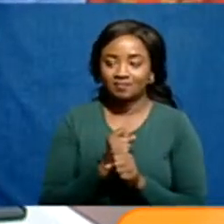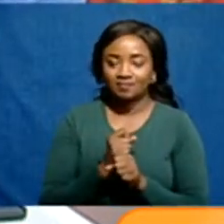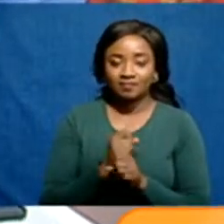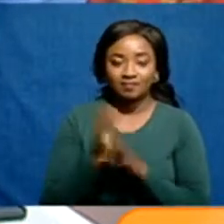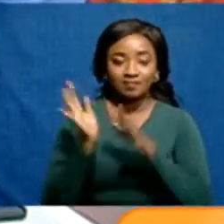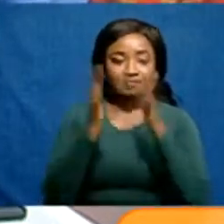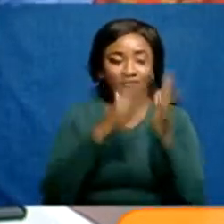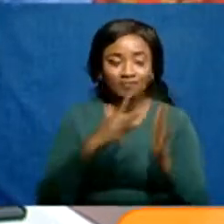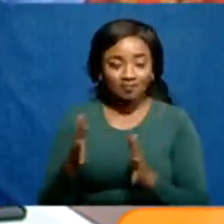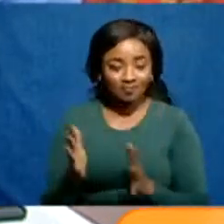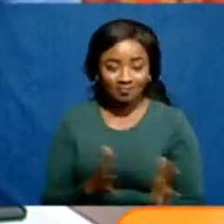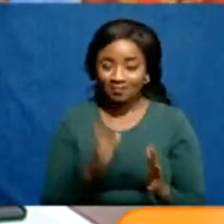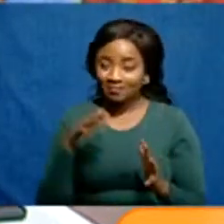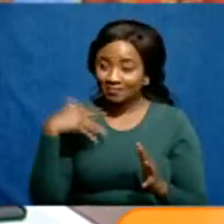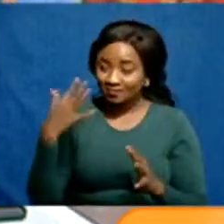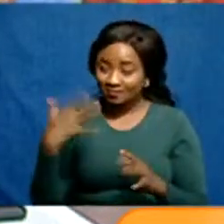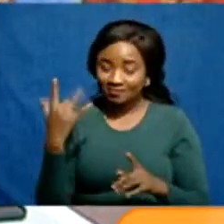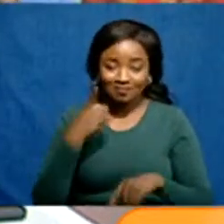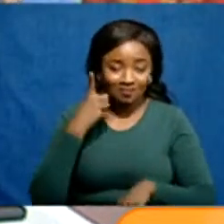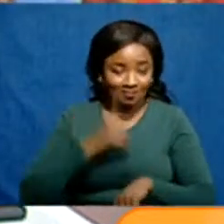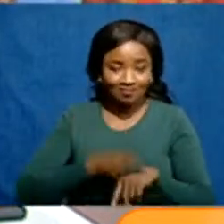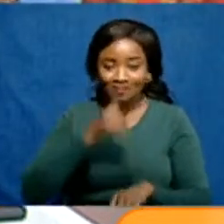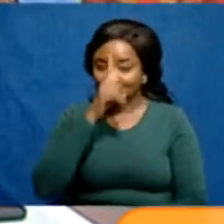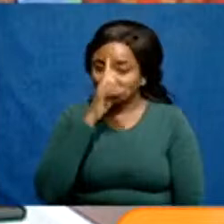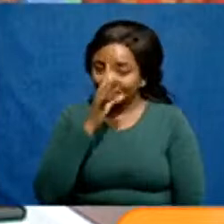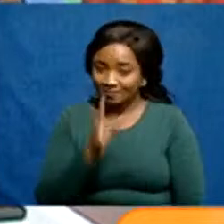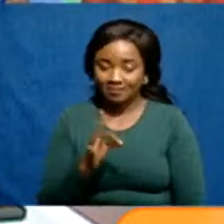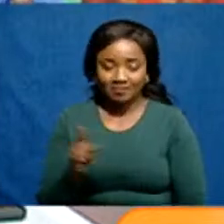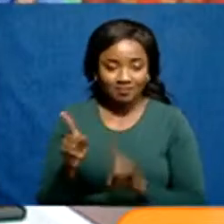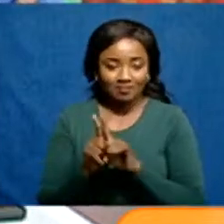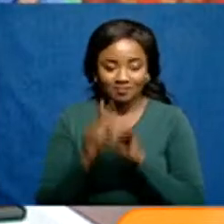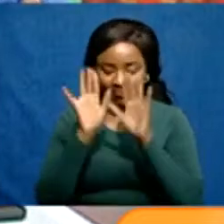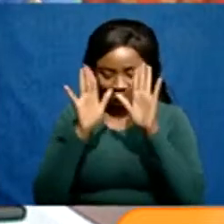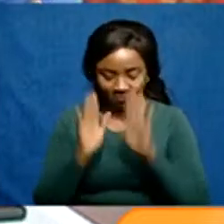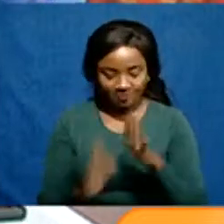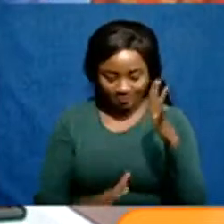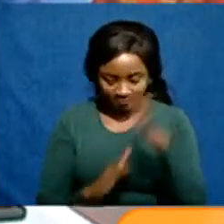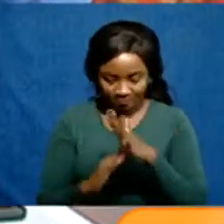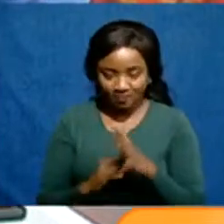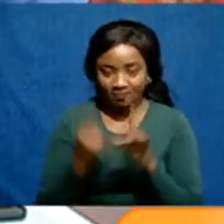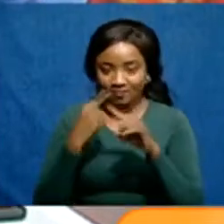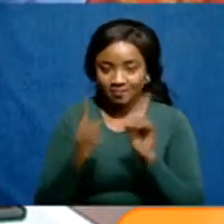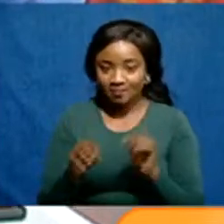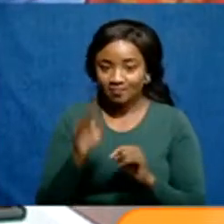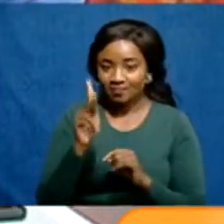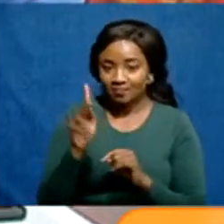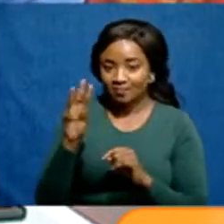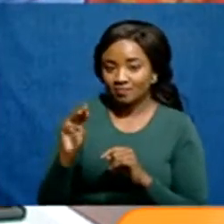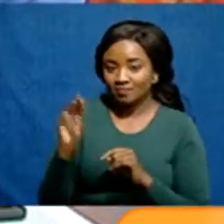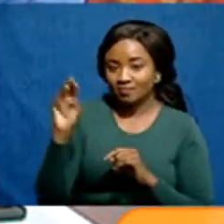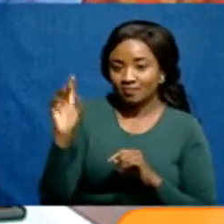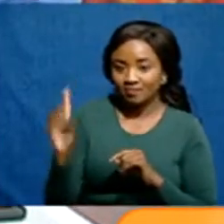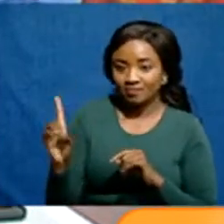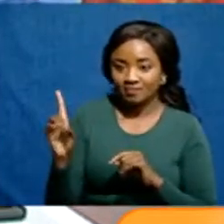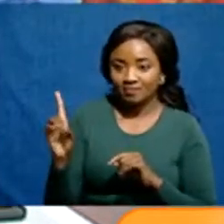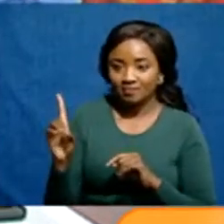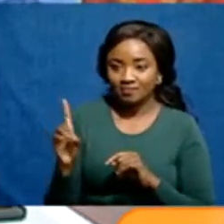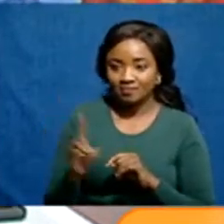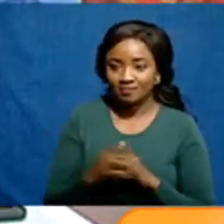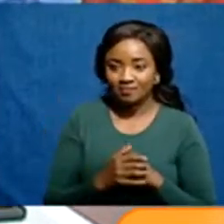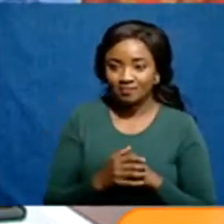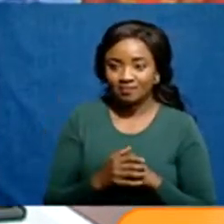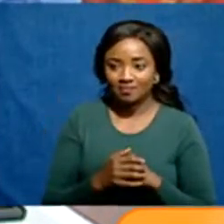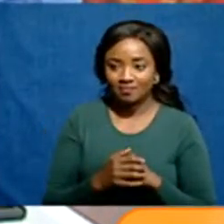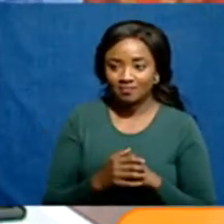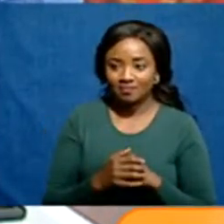and time-sensitive forecasting becomes even more important. Yeah. The Kenya Meteorological Department, I nailed that in one. Well